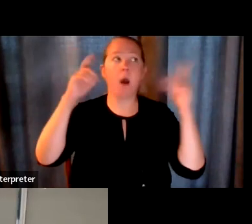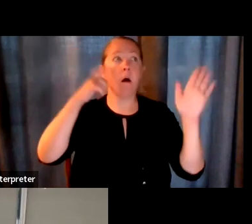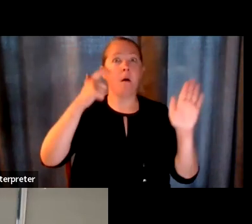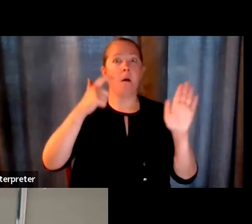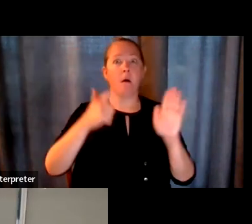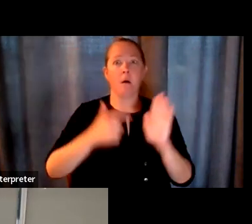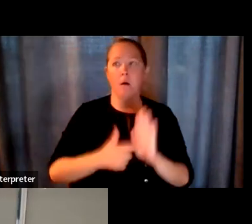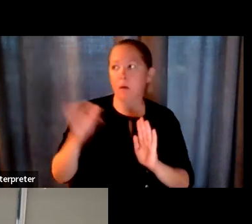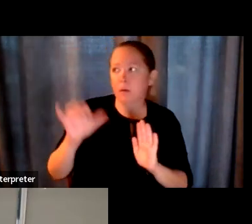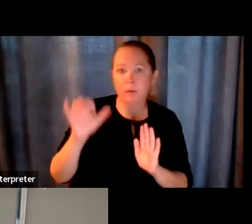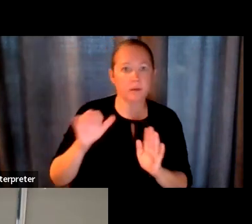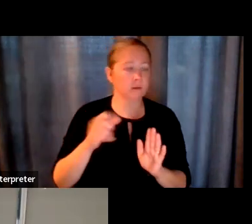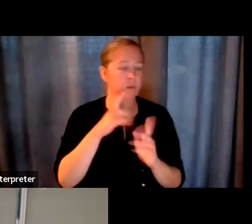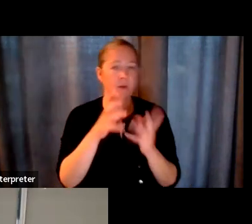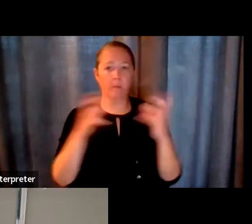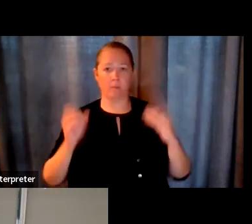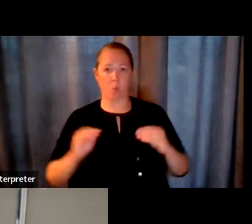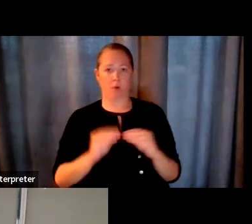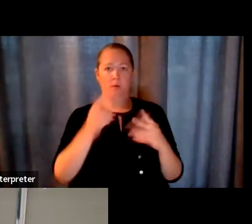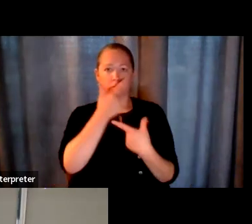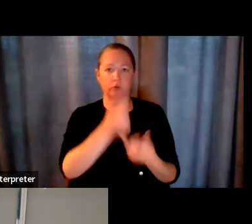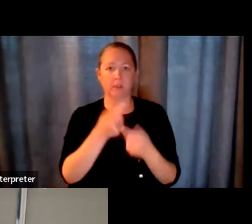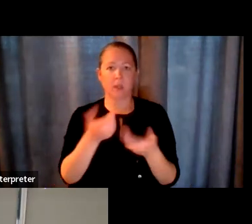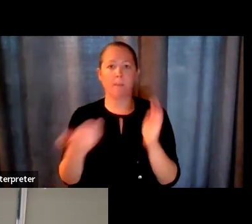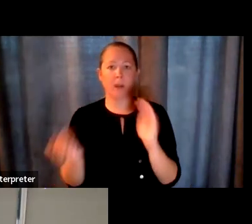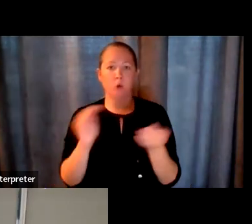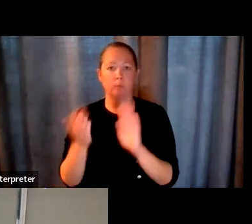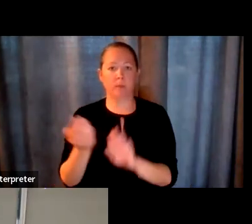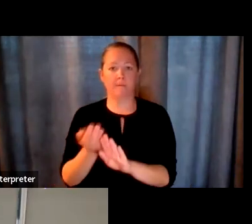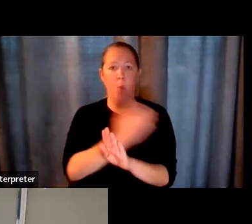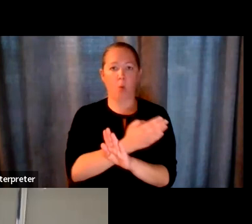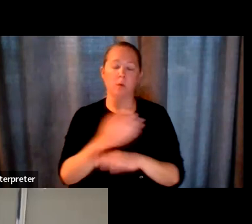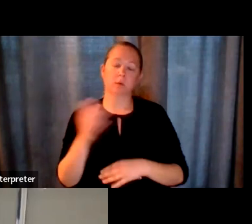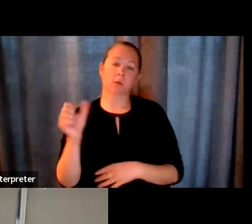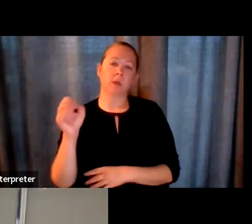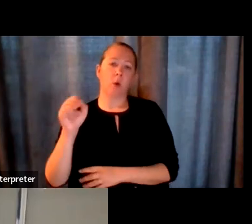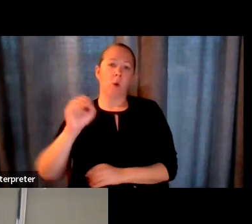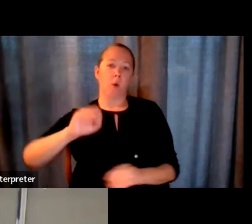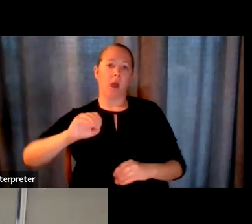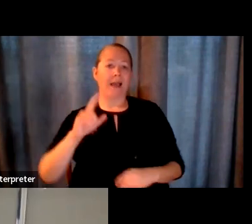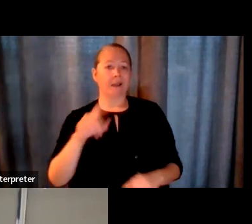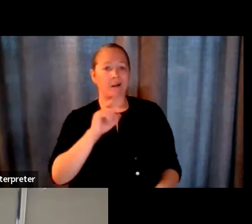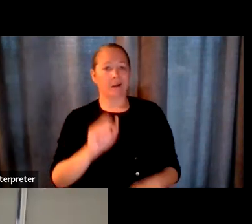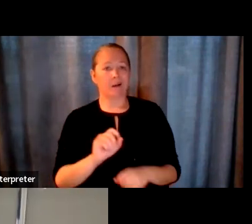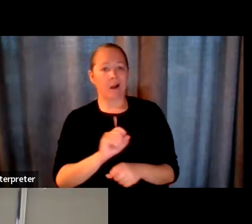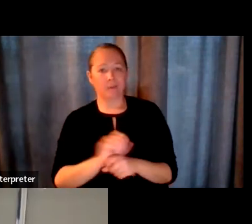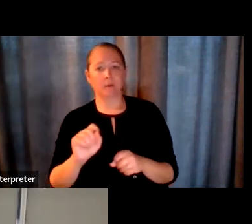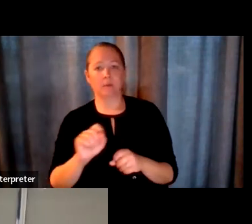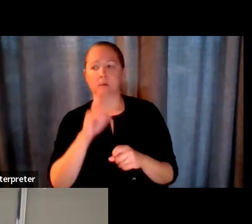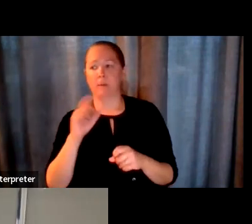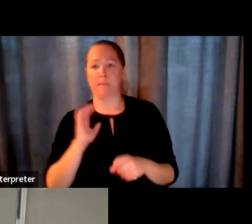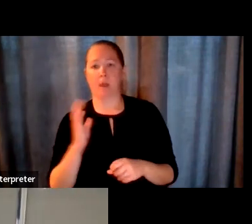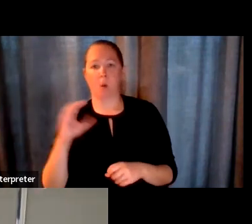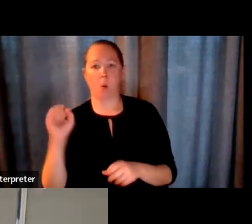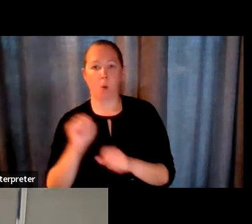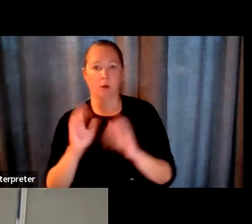interest in the work that A is doing, even more so than there was before. So I can definitely speak to my colleagues and the work that they're doing there,